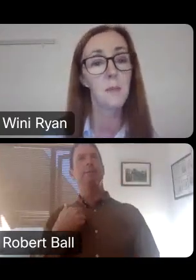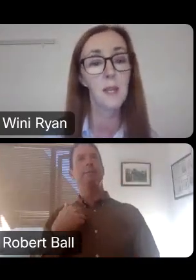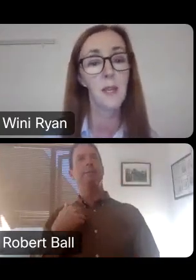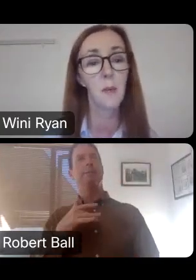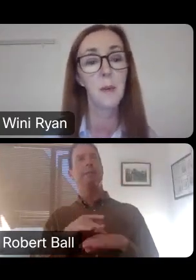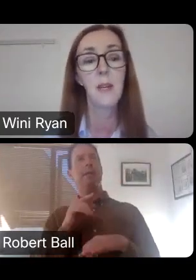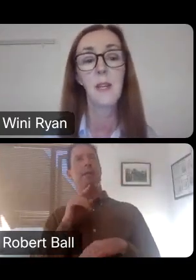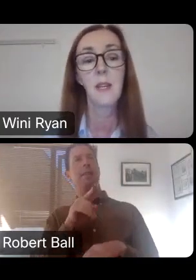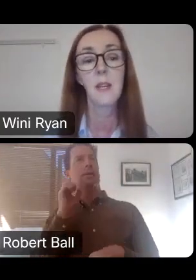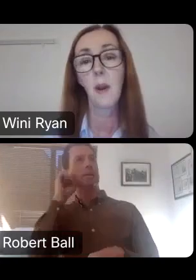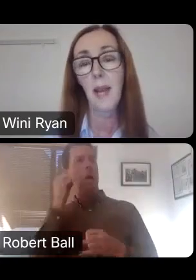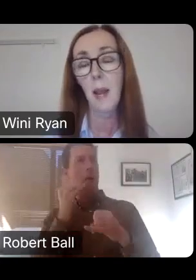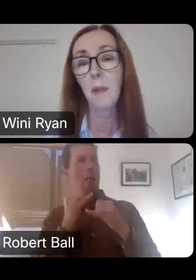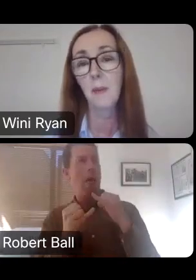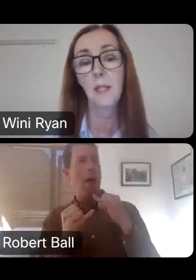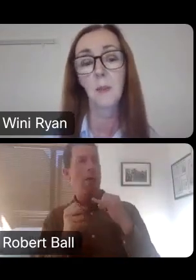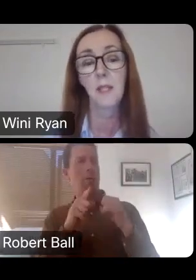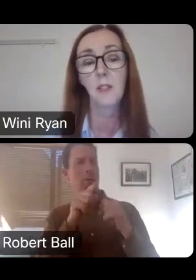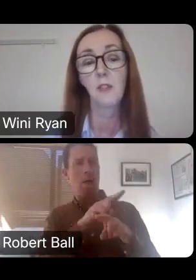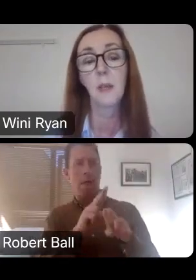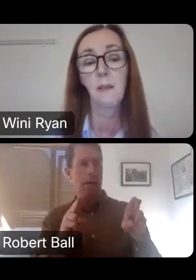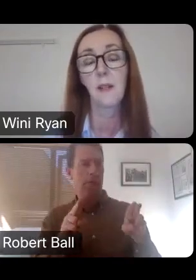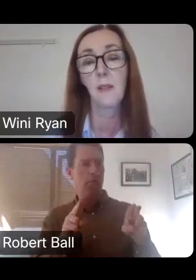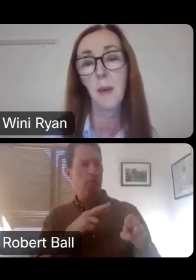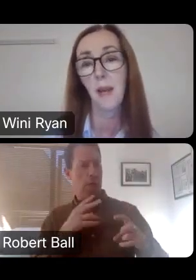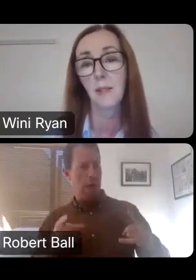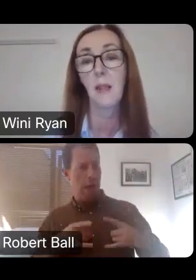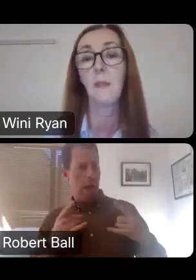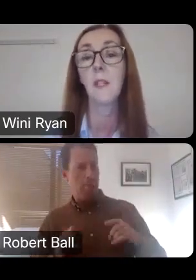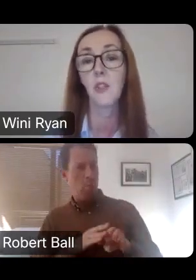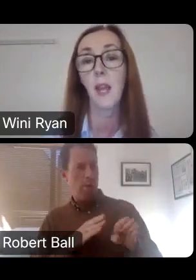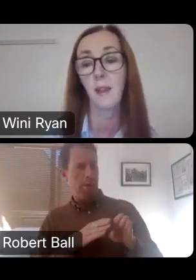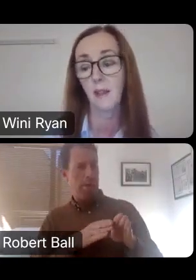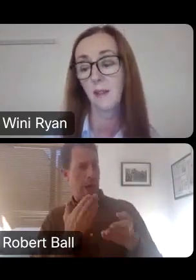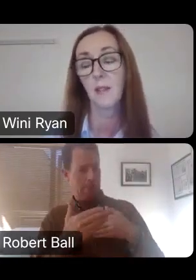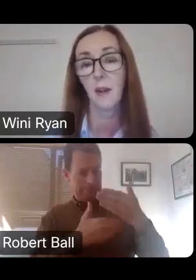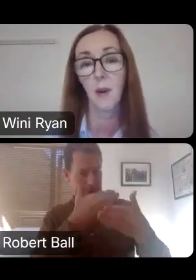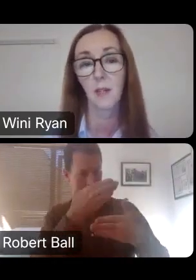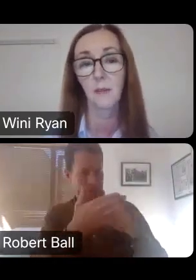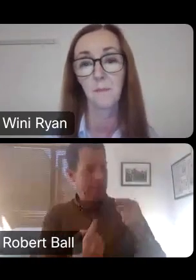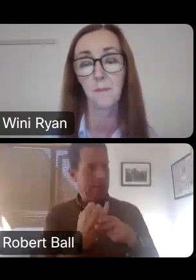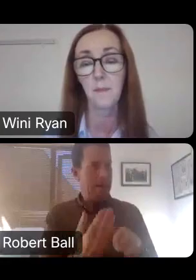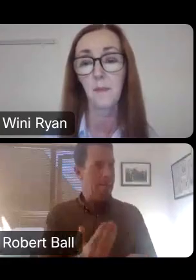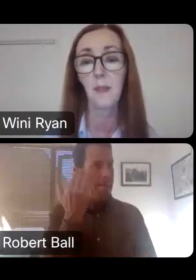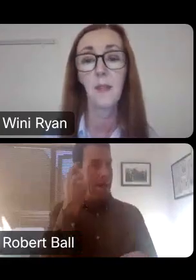what I'm picking up, you're not quite happy with explanations you've been given in the past. And then you check, is that right?